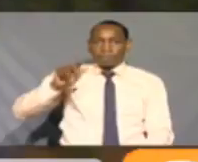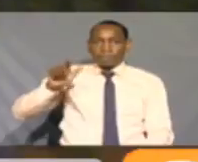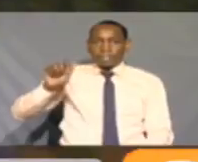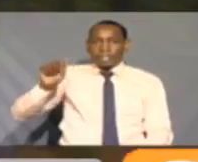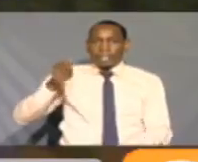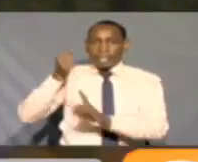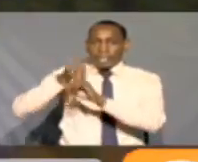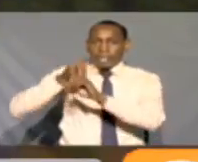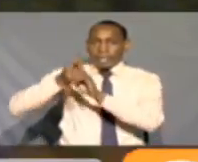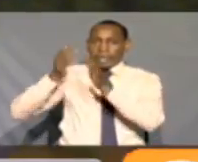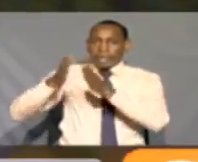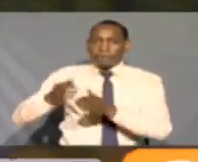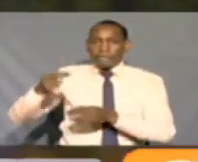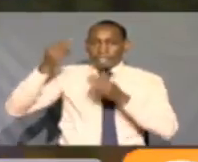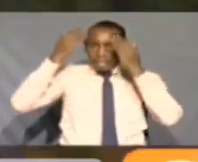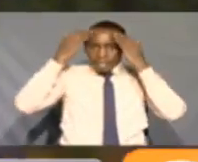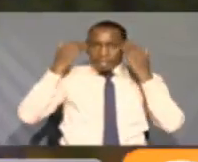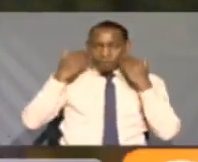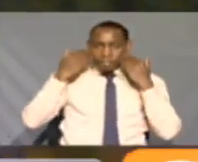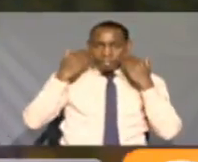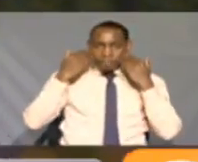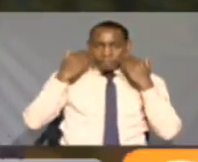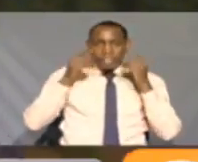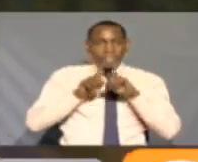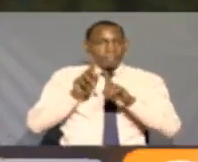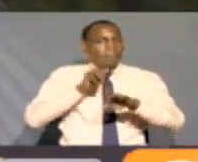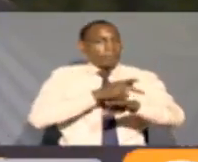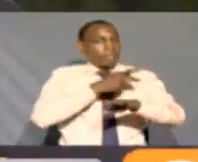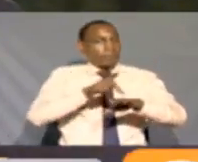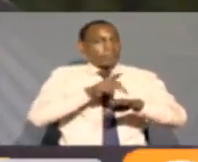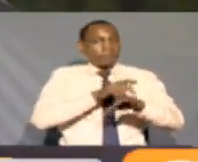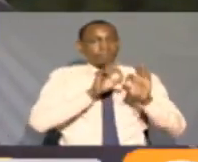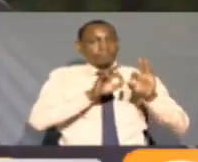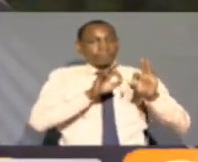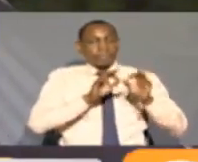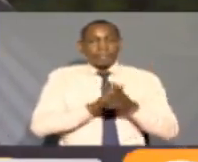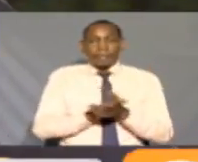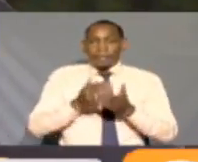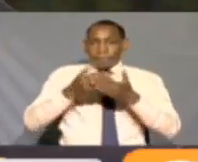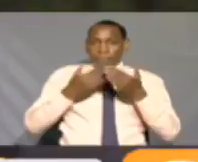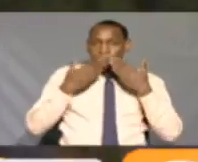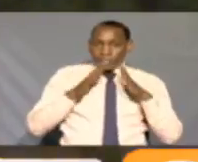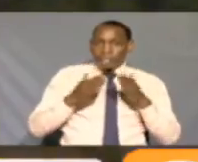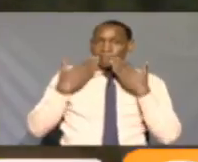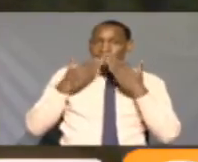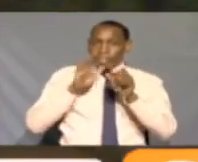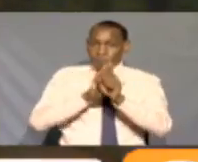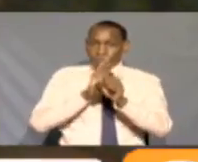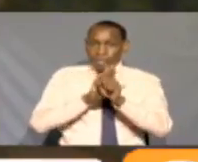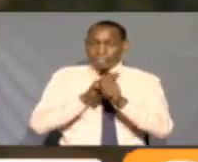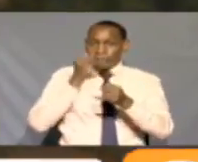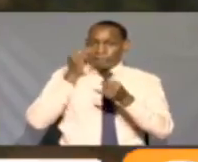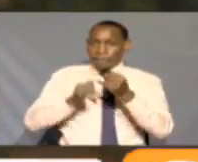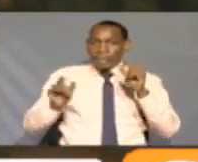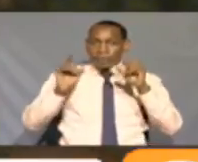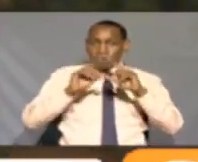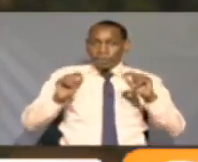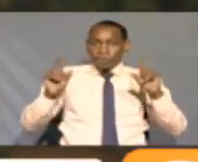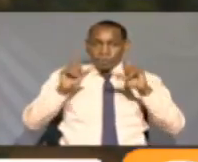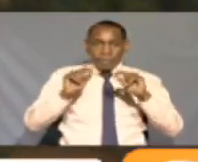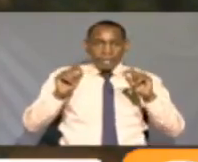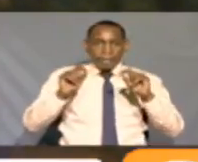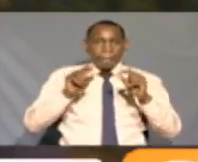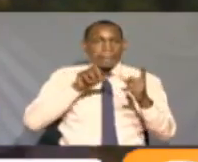an advocate of the High Court who has almost turned to be a bit of a poet as we wound up the program. Thank you for that. The last comment you had, I think, is